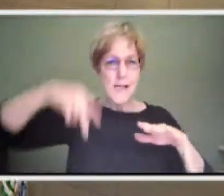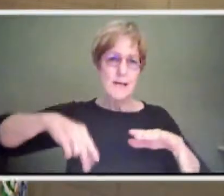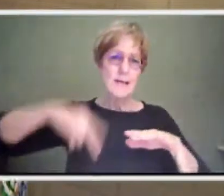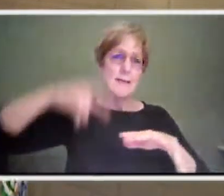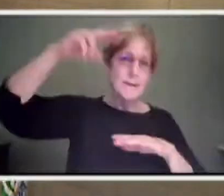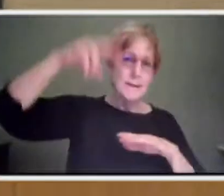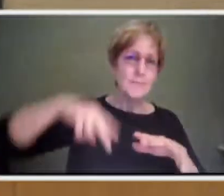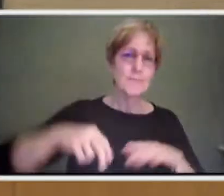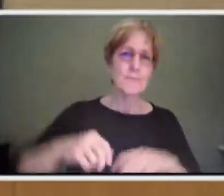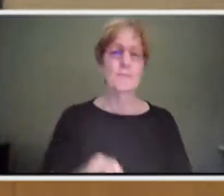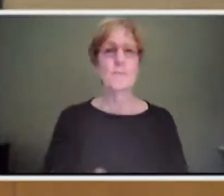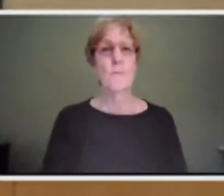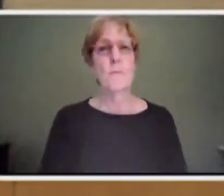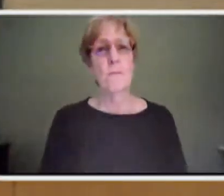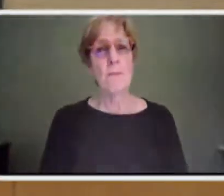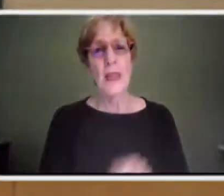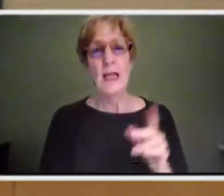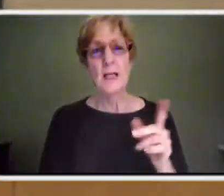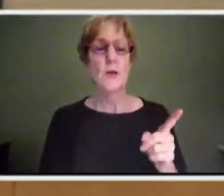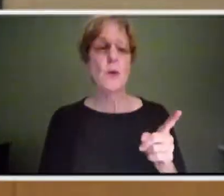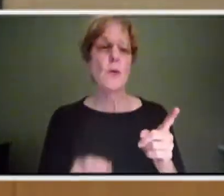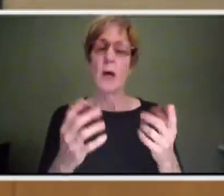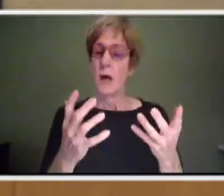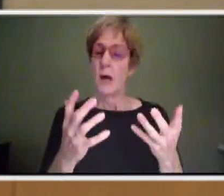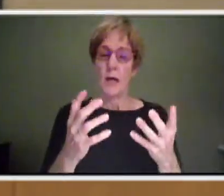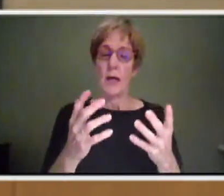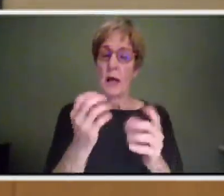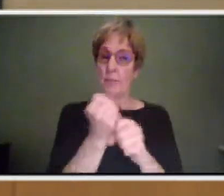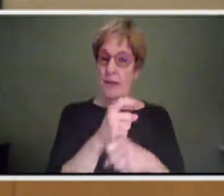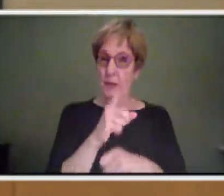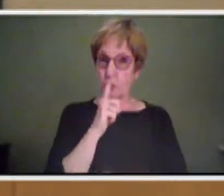What, I just want to make sure that